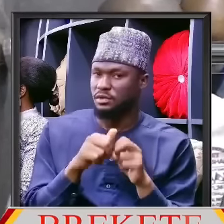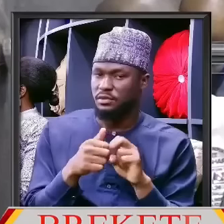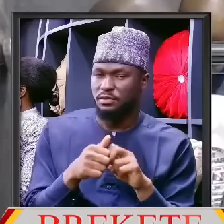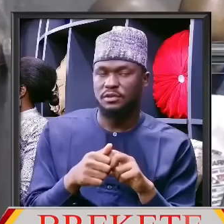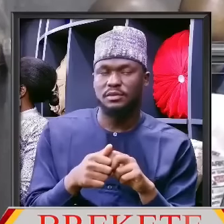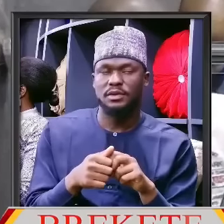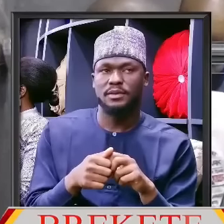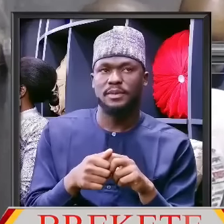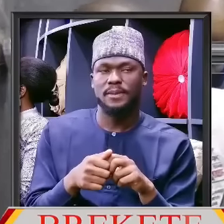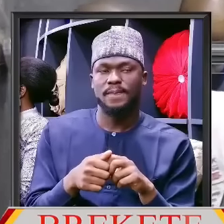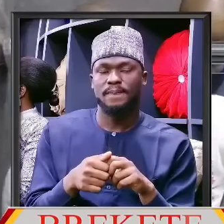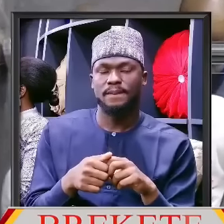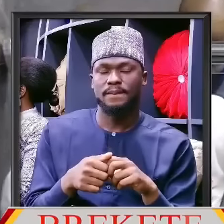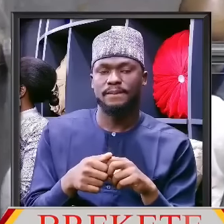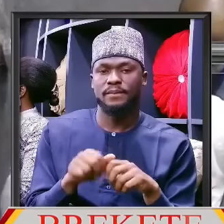problem.